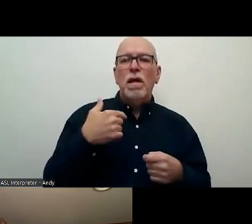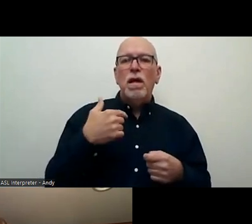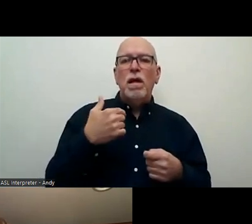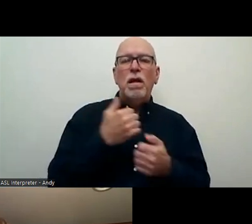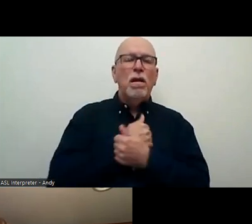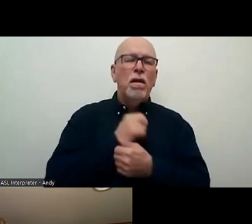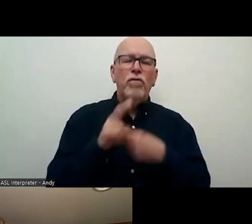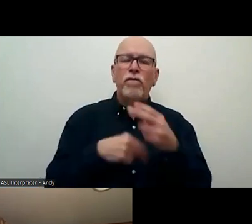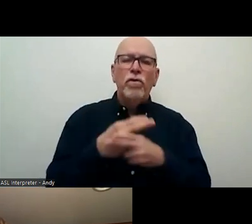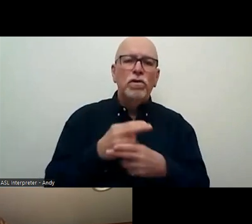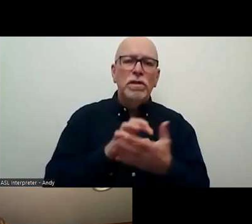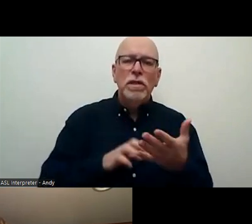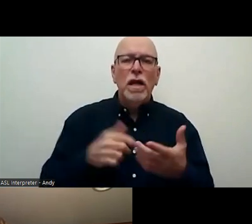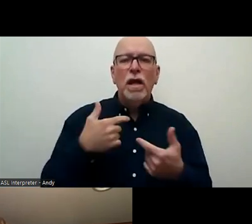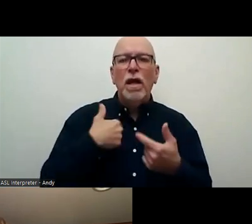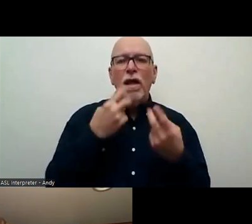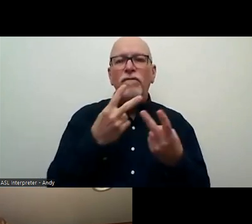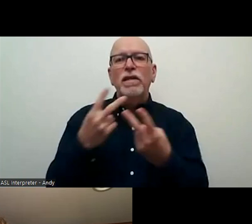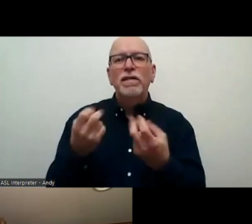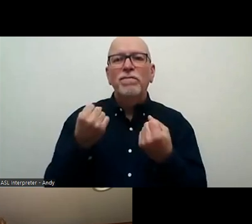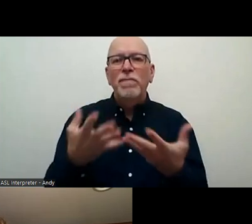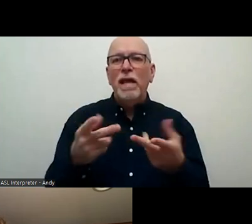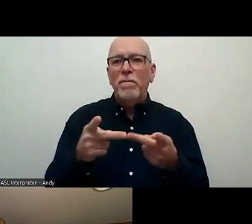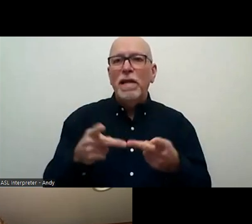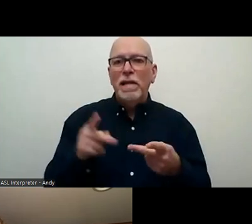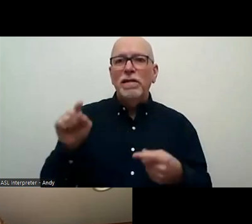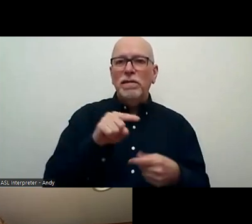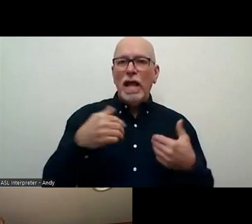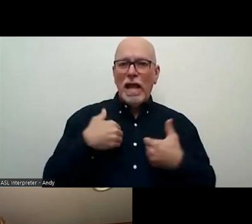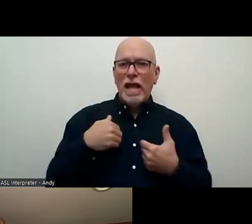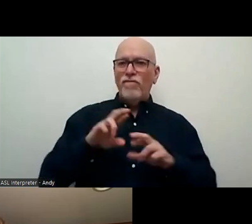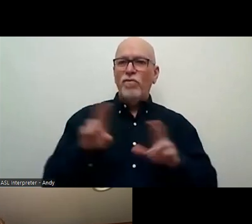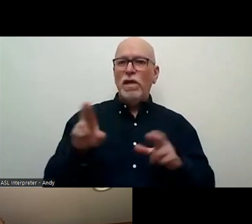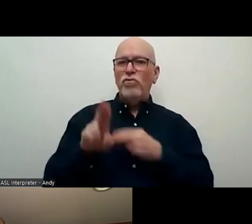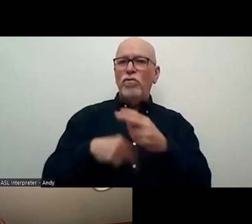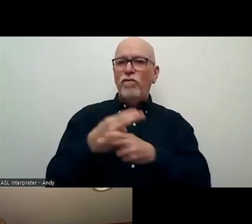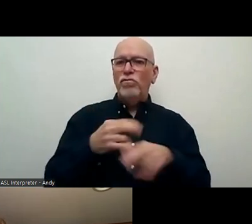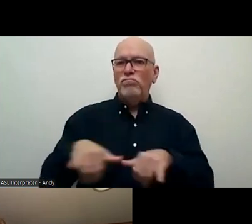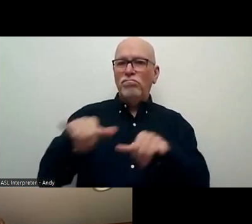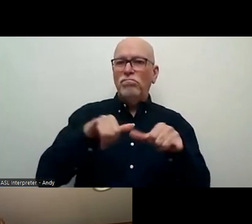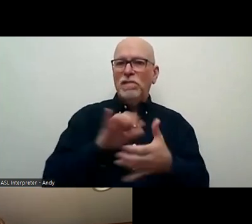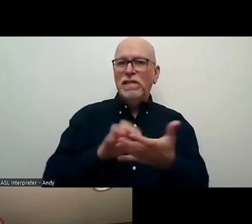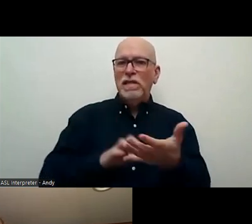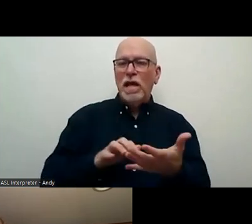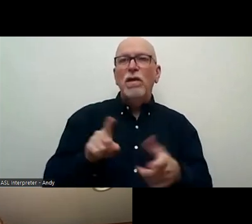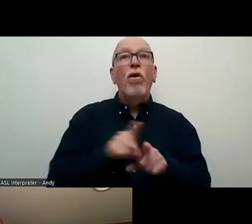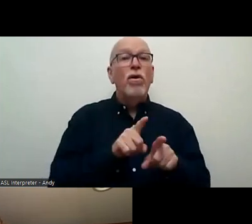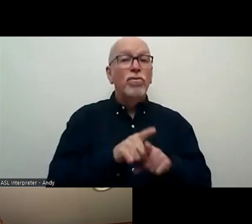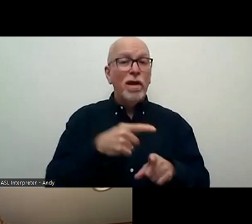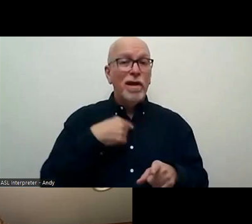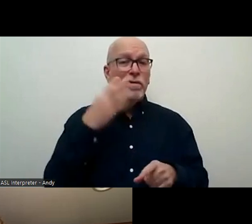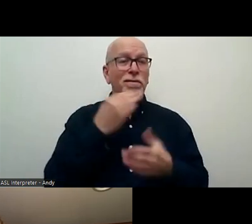universal design i've visited multiple spaces with universal design but i've also experienced structural